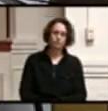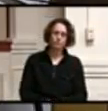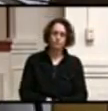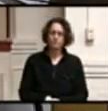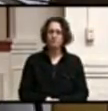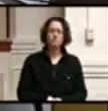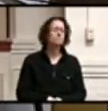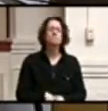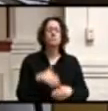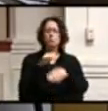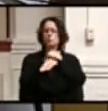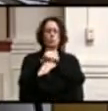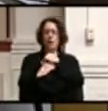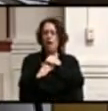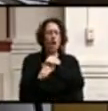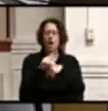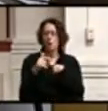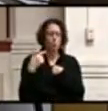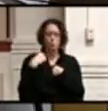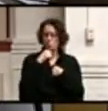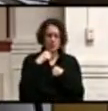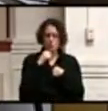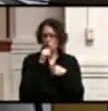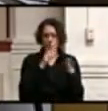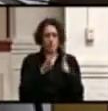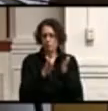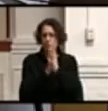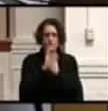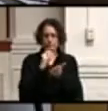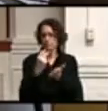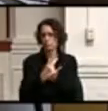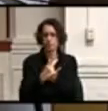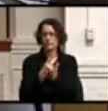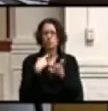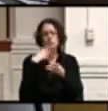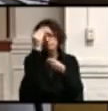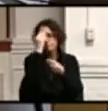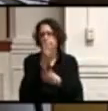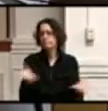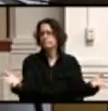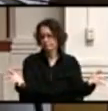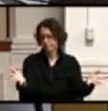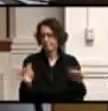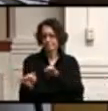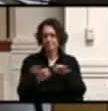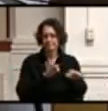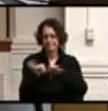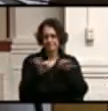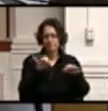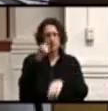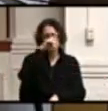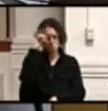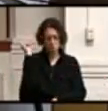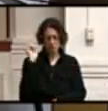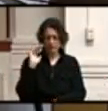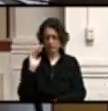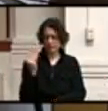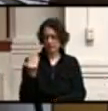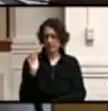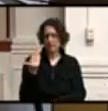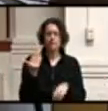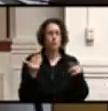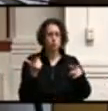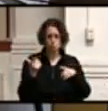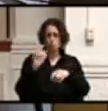for approval tonight, but more for information. And I say that only because I think you've delegated to your overview committee